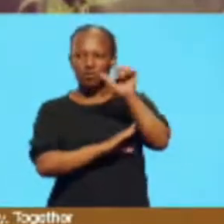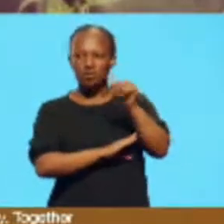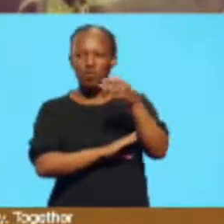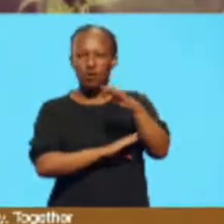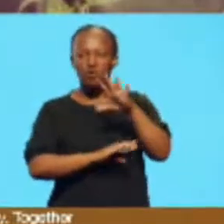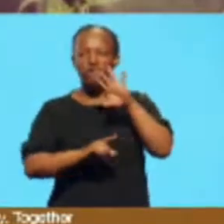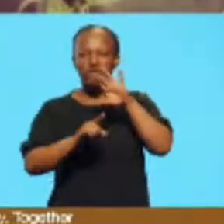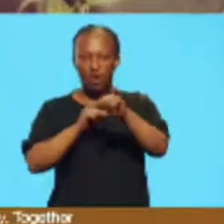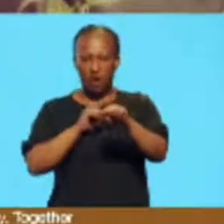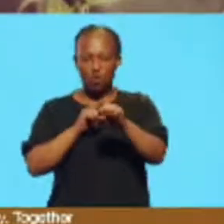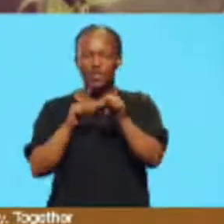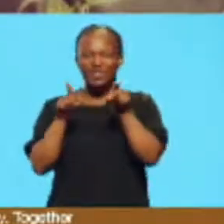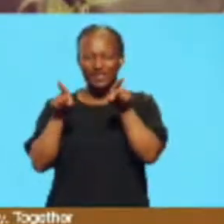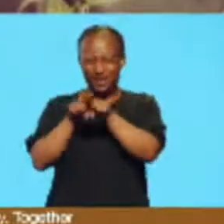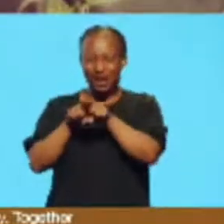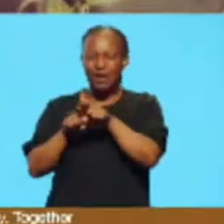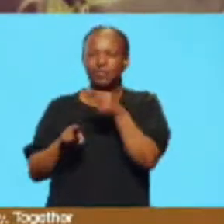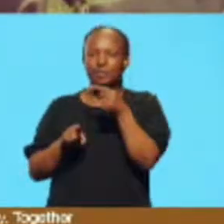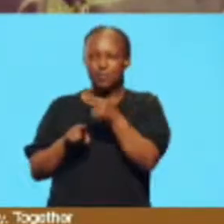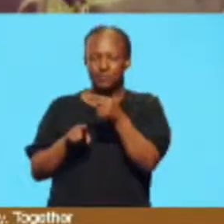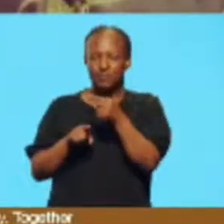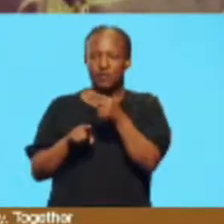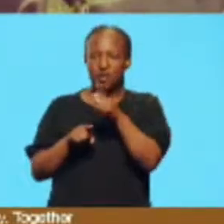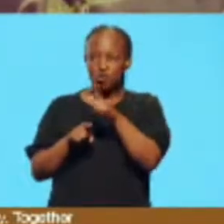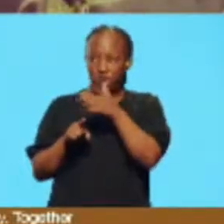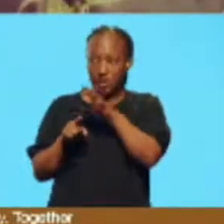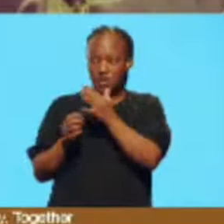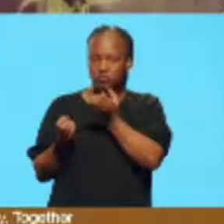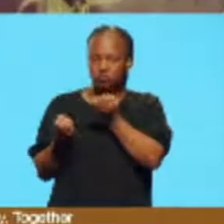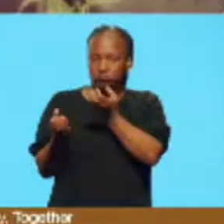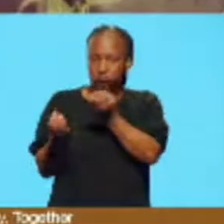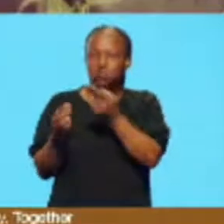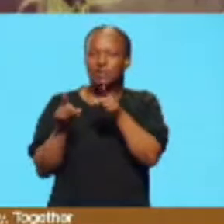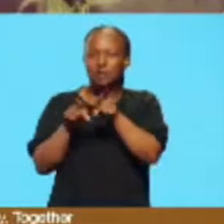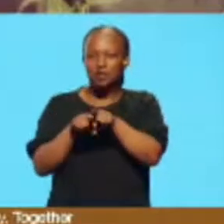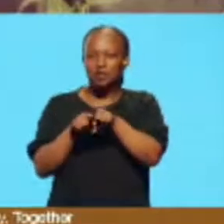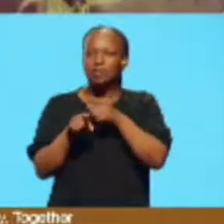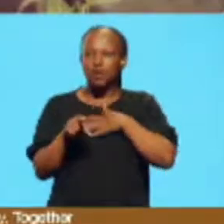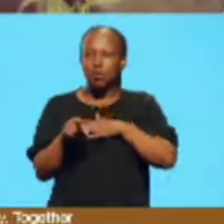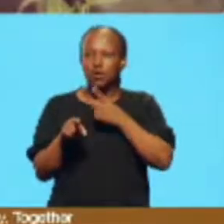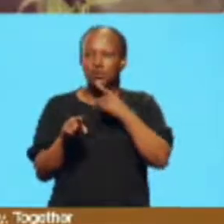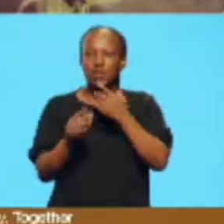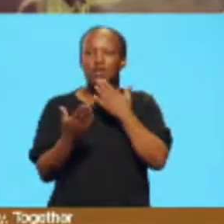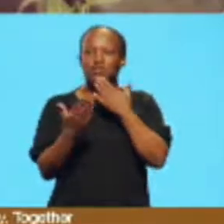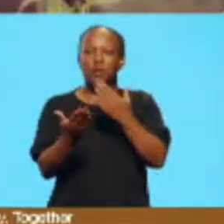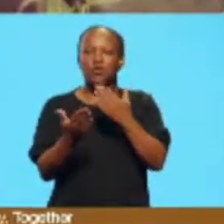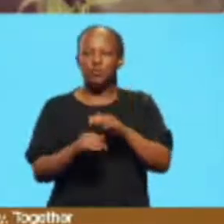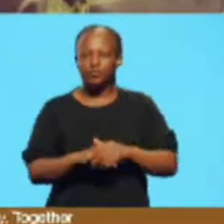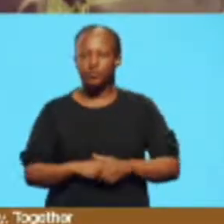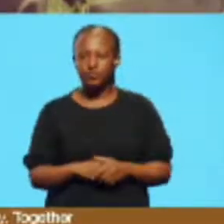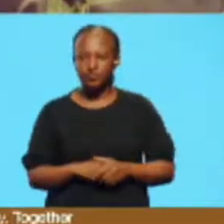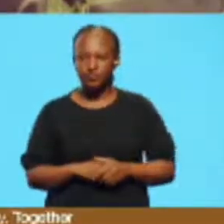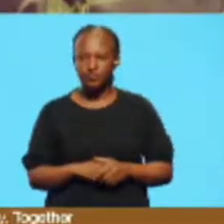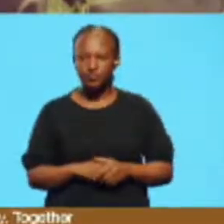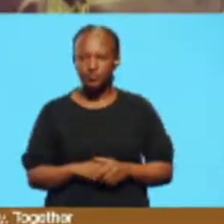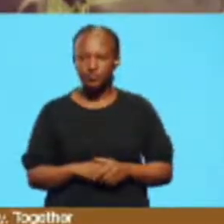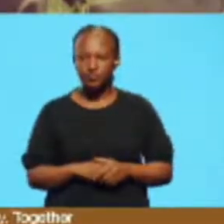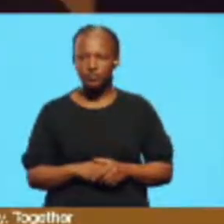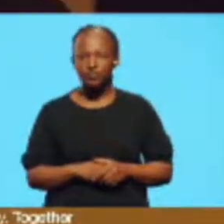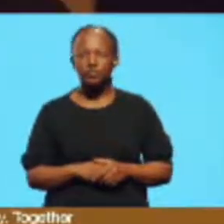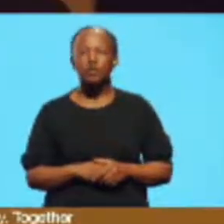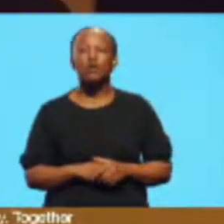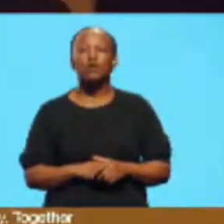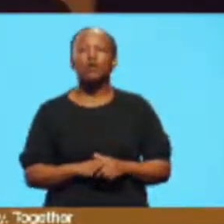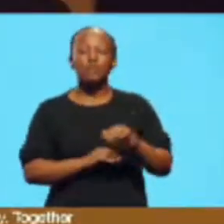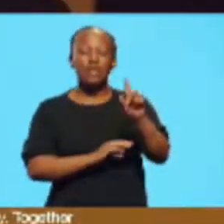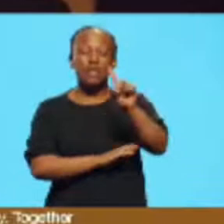find similar findings in terms of what you are coming up with. For that, I want to say thank you very much for that. The question, though,